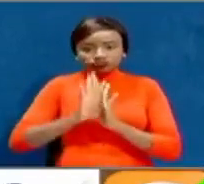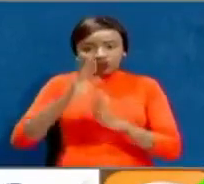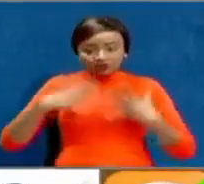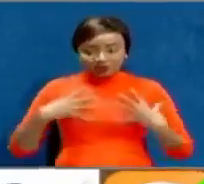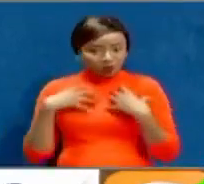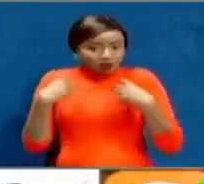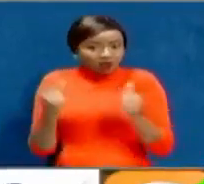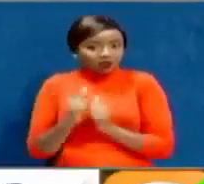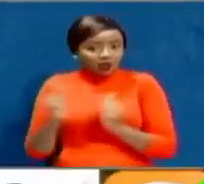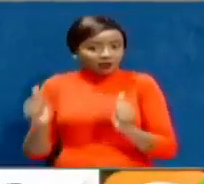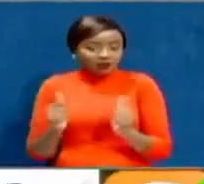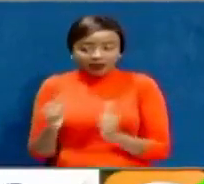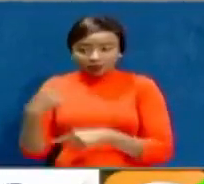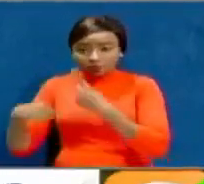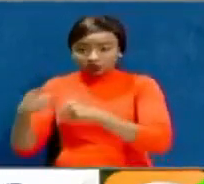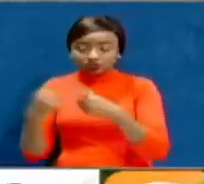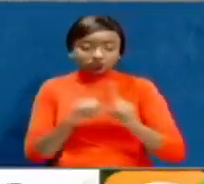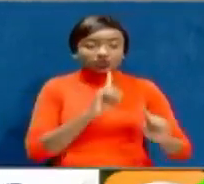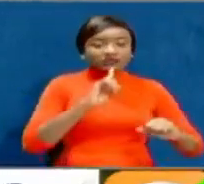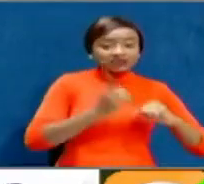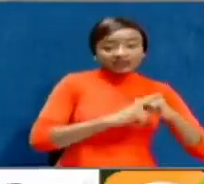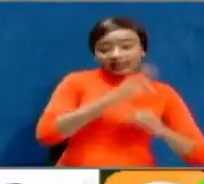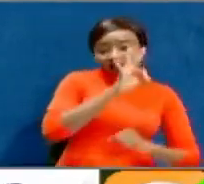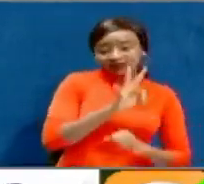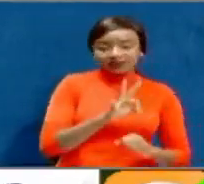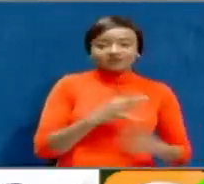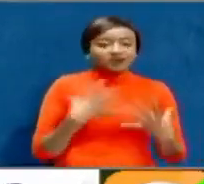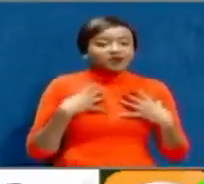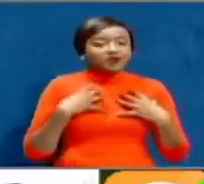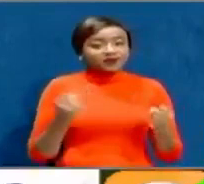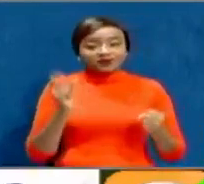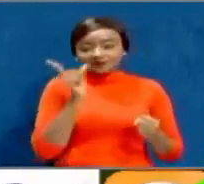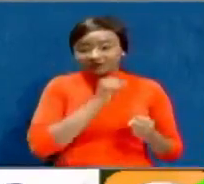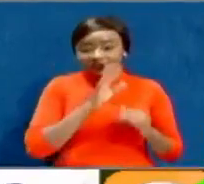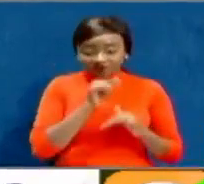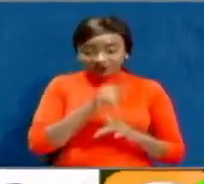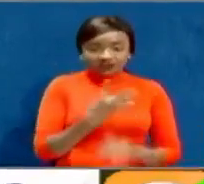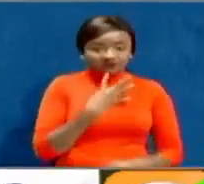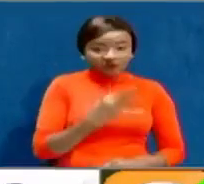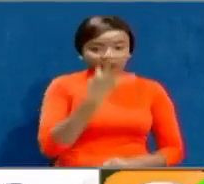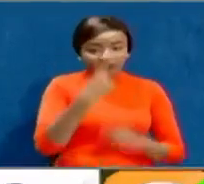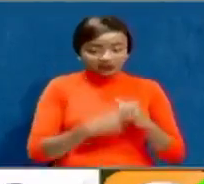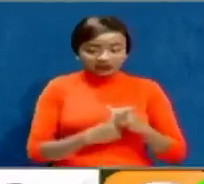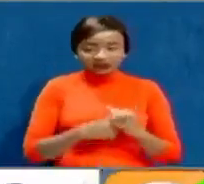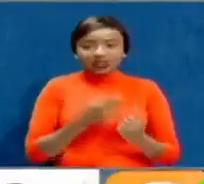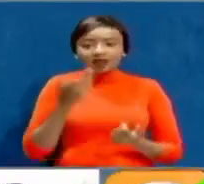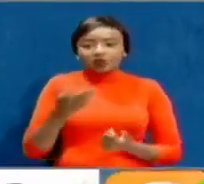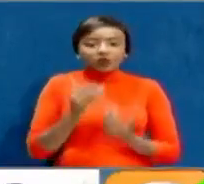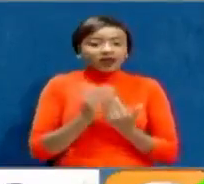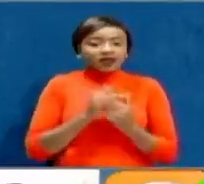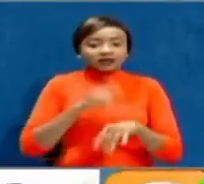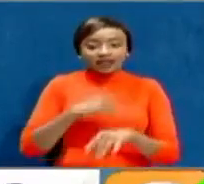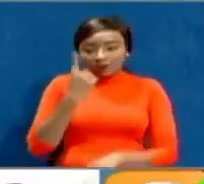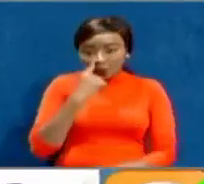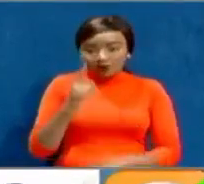where 603 patients declared as having recovered from the virus. Of these, 436 were in home-based